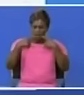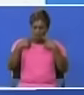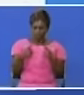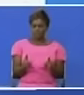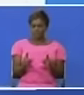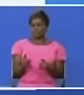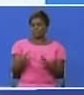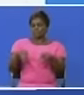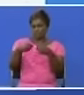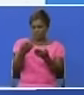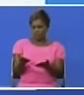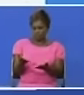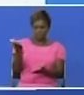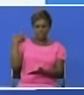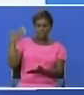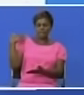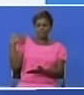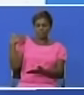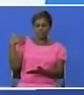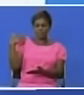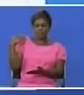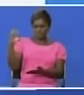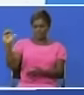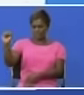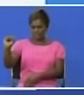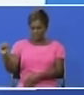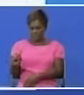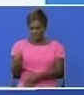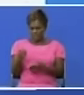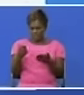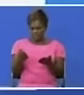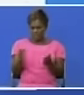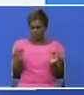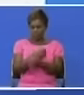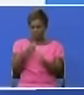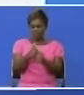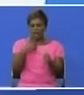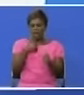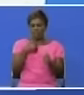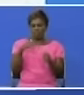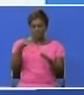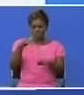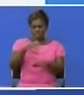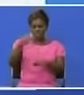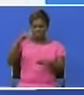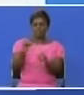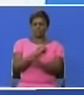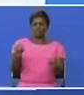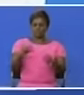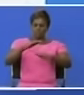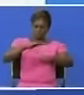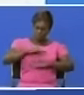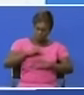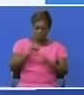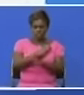by the then Minister for Information, Transport and Communications is null and void and of no legal effect, and that it does not satisfy